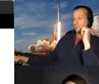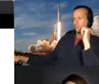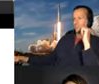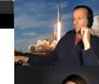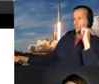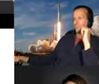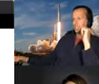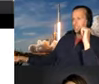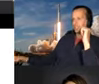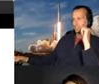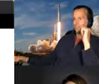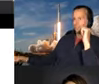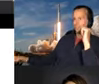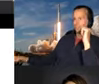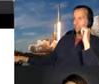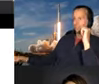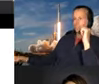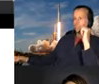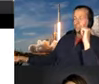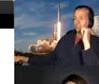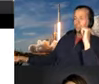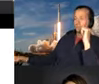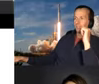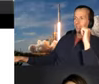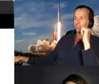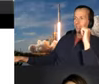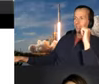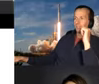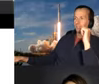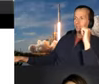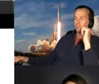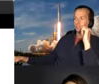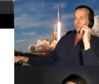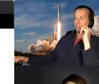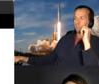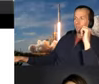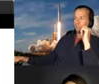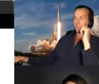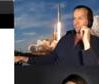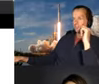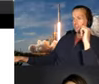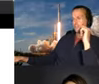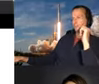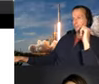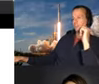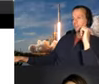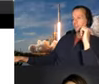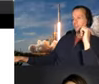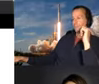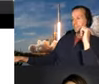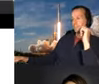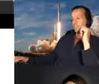individuals with advanced age, and in many cases, like in this facility, particularly frail subjects. So this was a facility